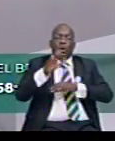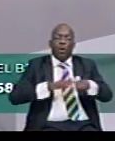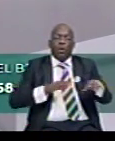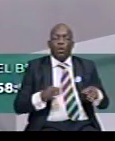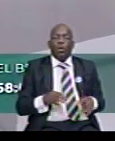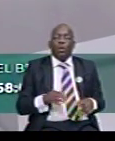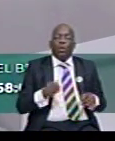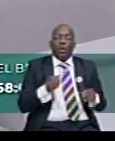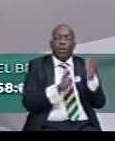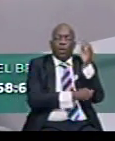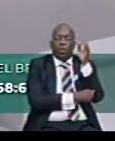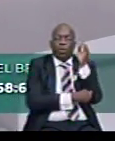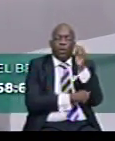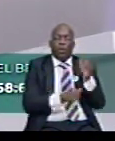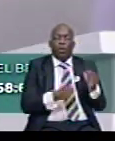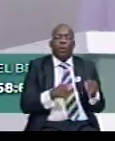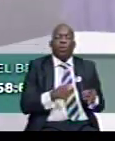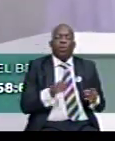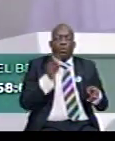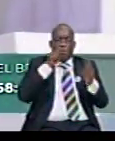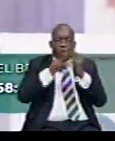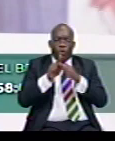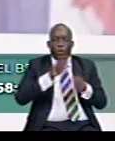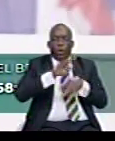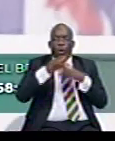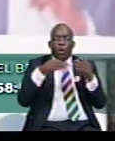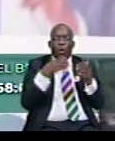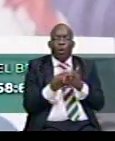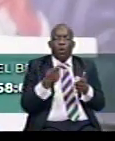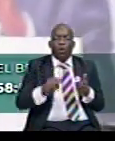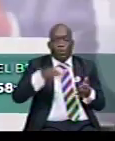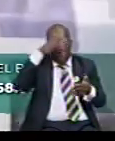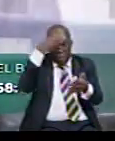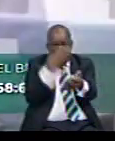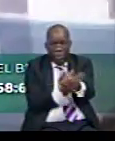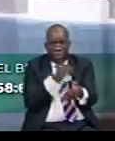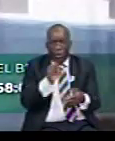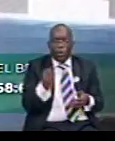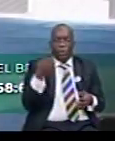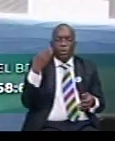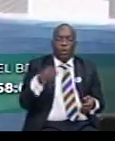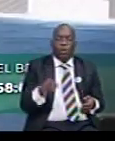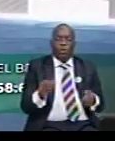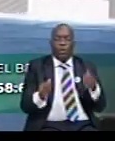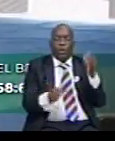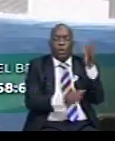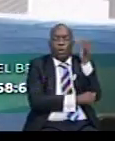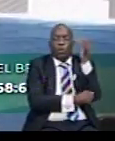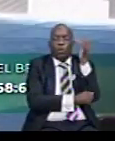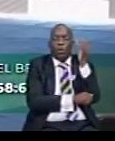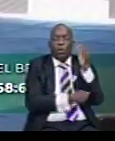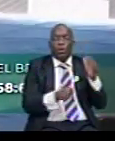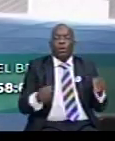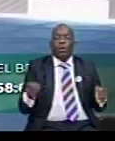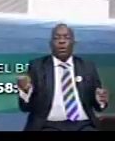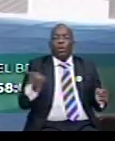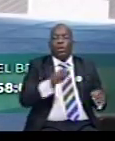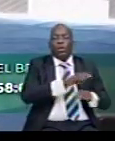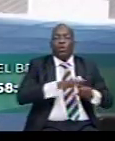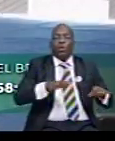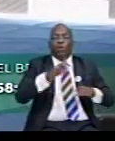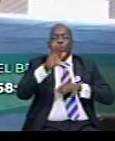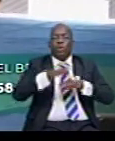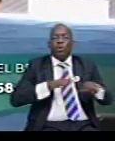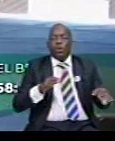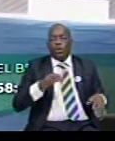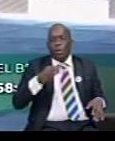prophet. And all the sons of Abraham, they don't usually call him prophet,